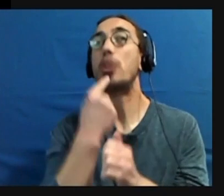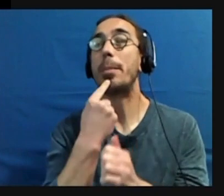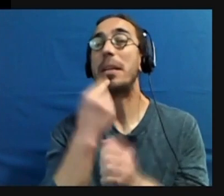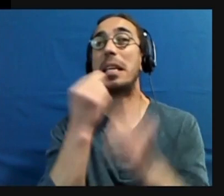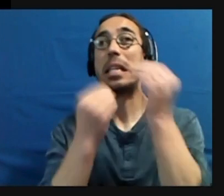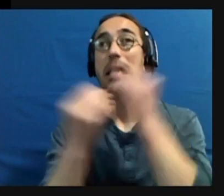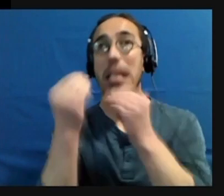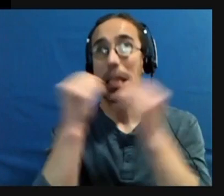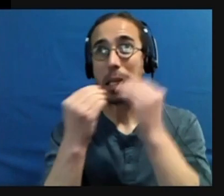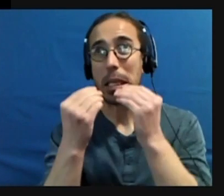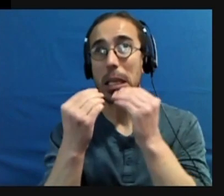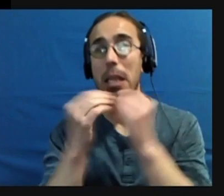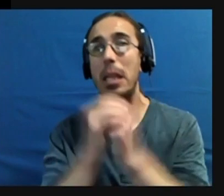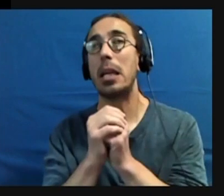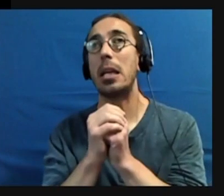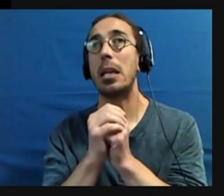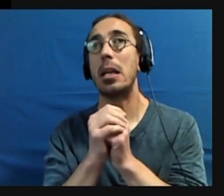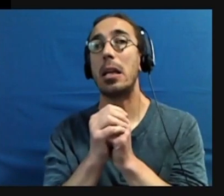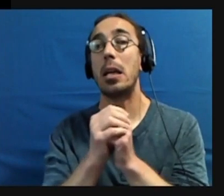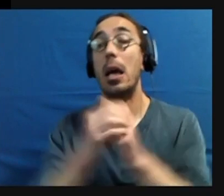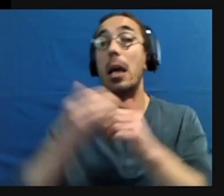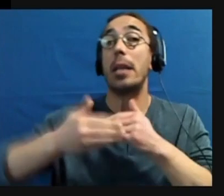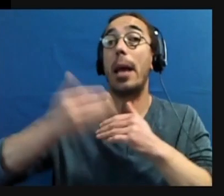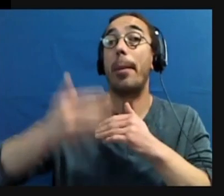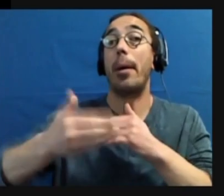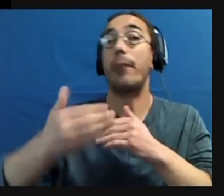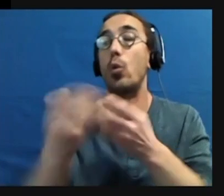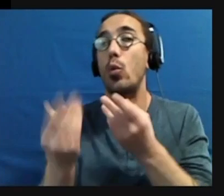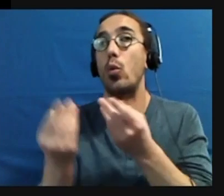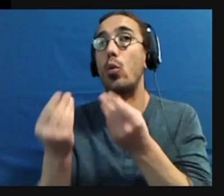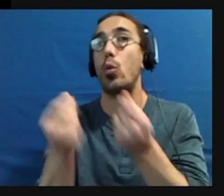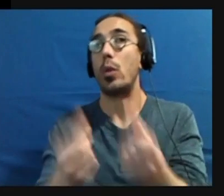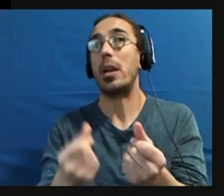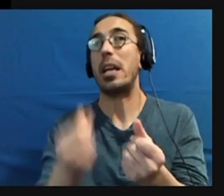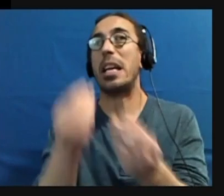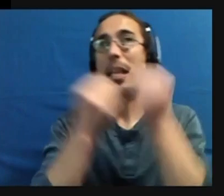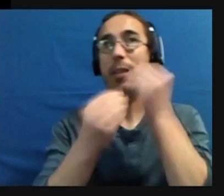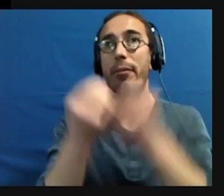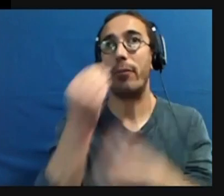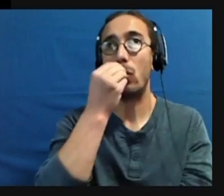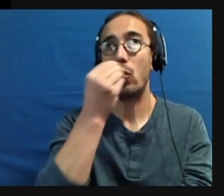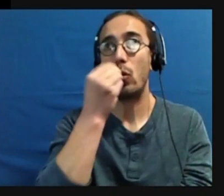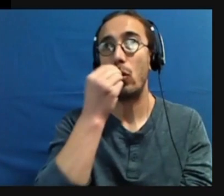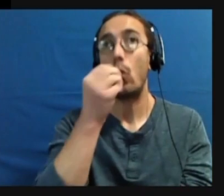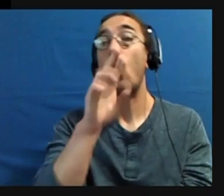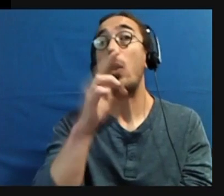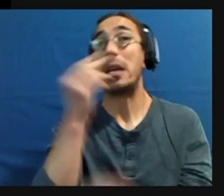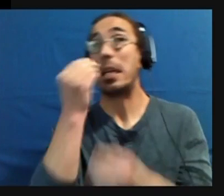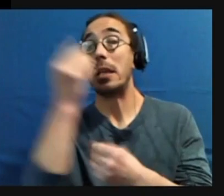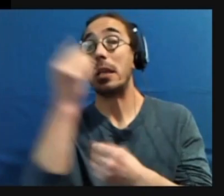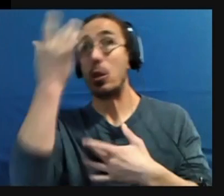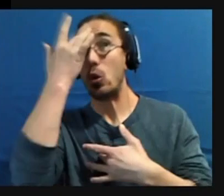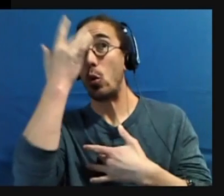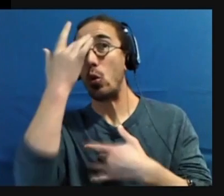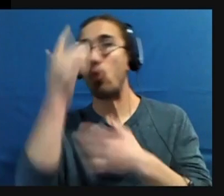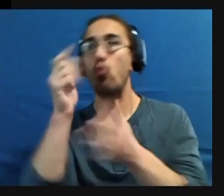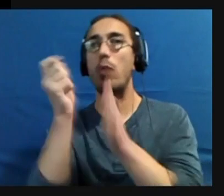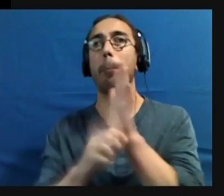a step-by-step guide for overcoming selective eating, food aversion, and feeding disorders. And it is written